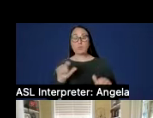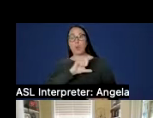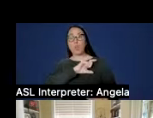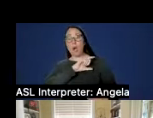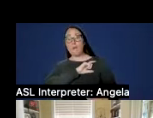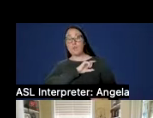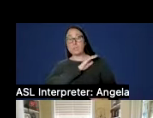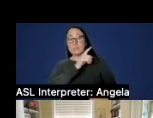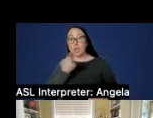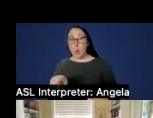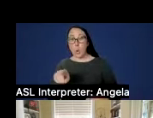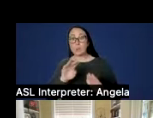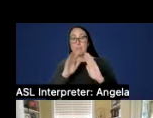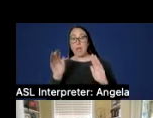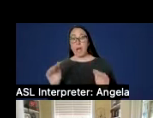there, and,